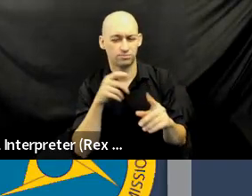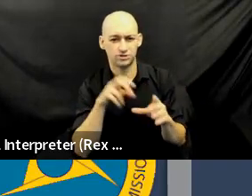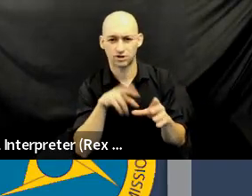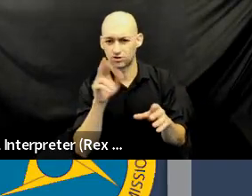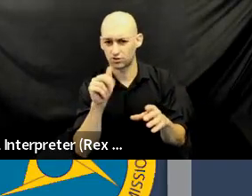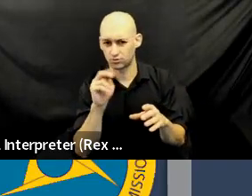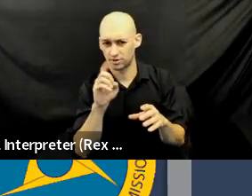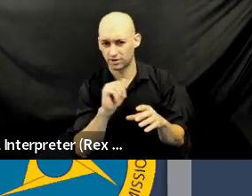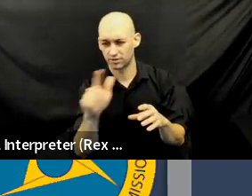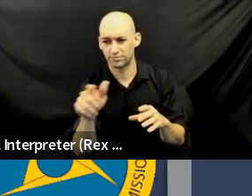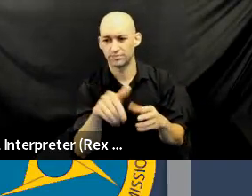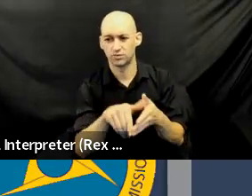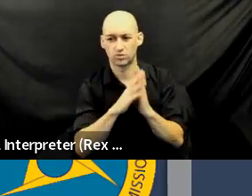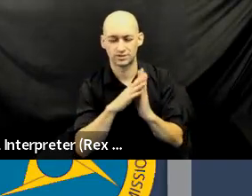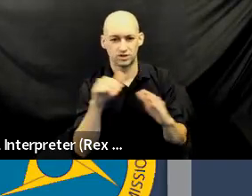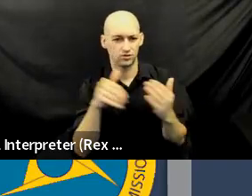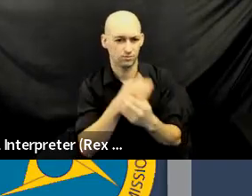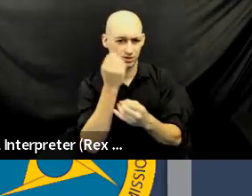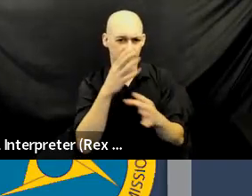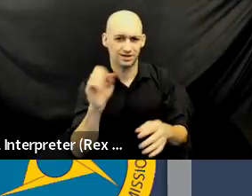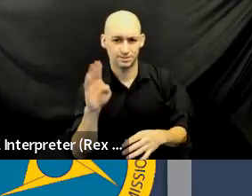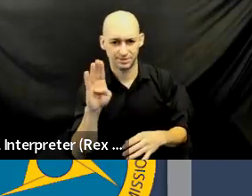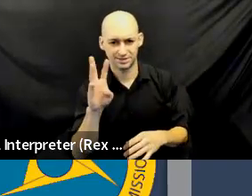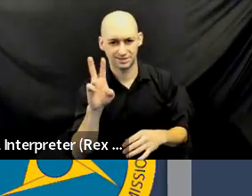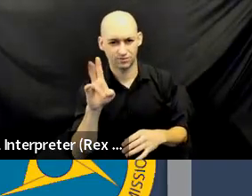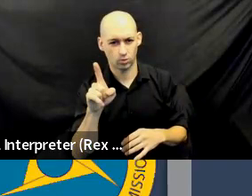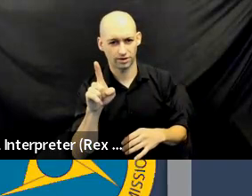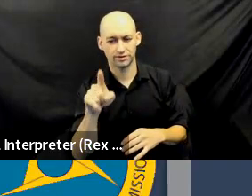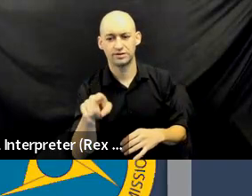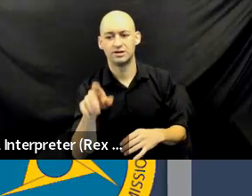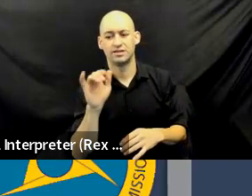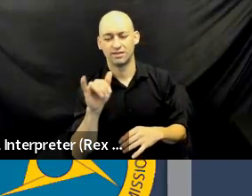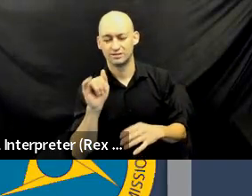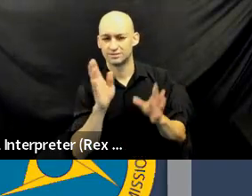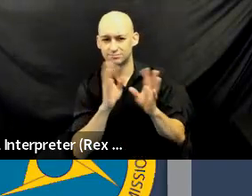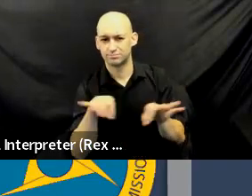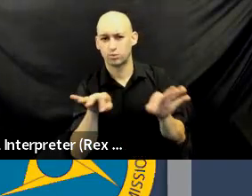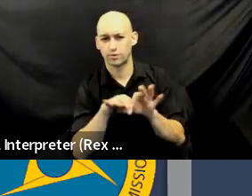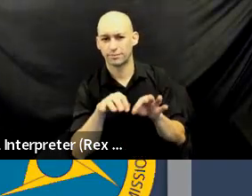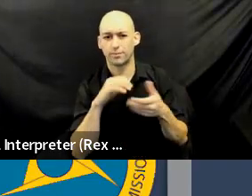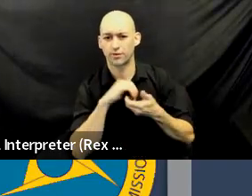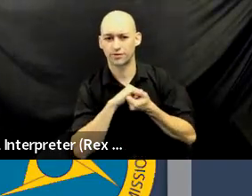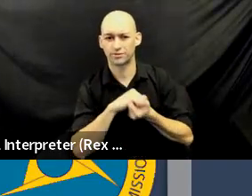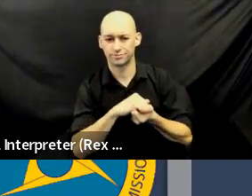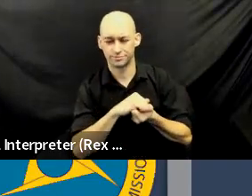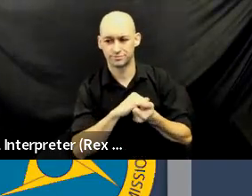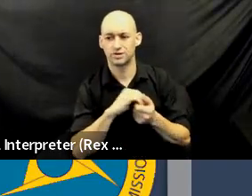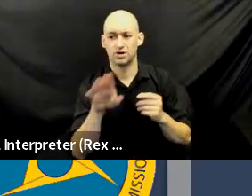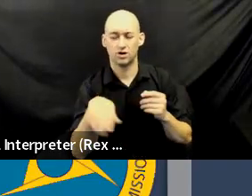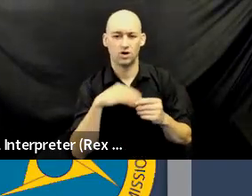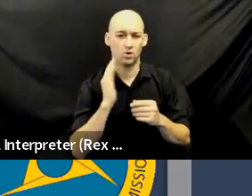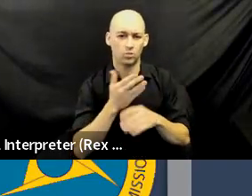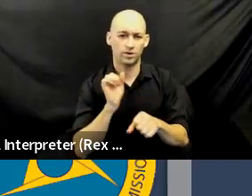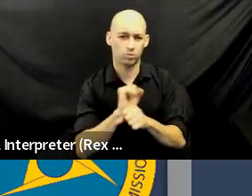our meeting, requesting an update on SB 671 as CARB is a very vital partner in how we hear that. And so as we start to work with CARB